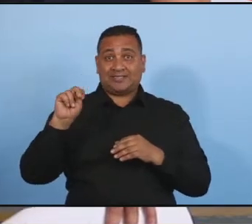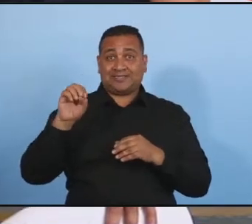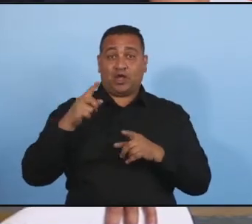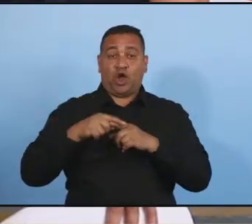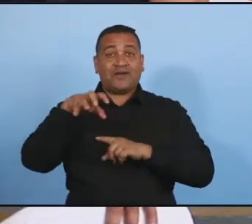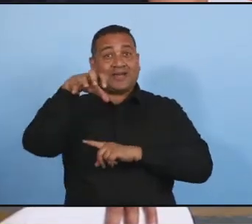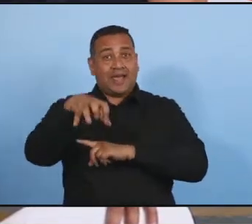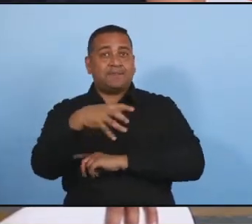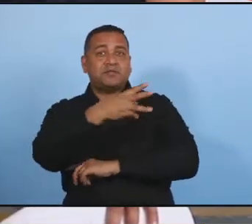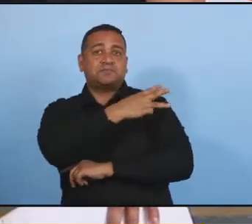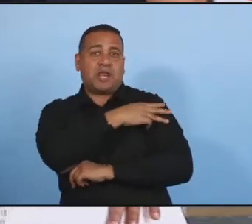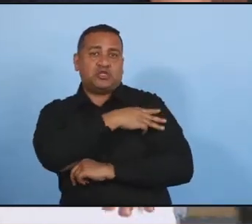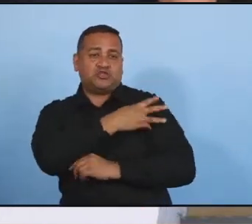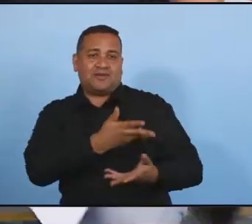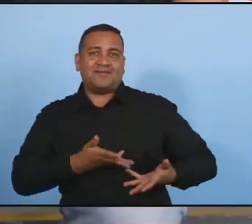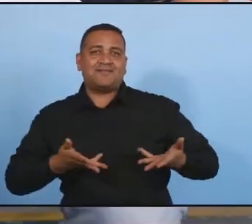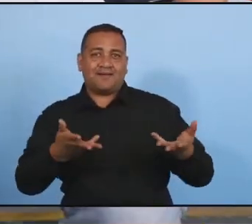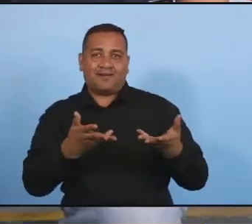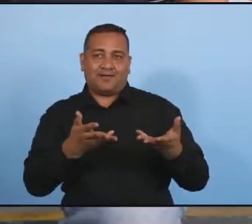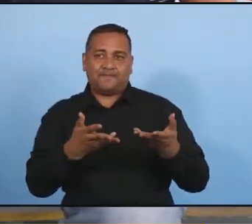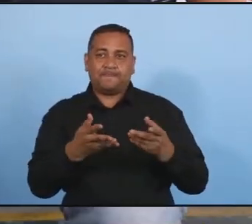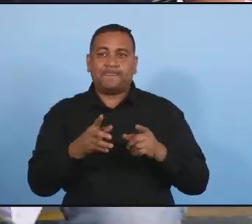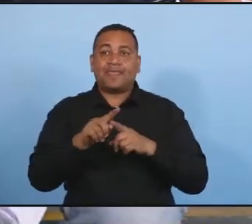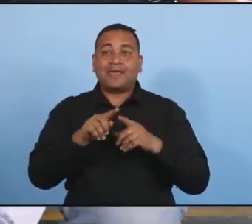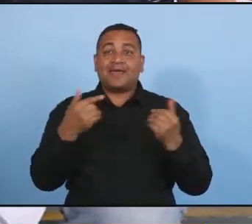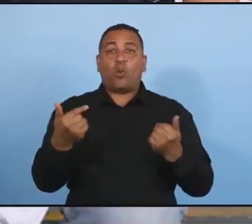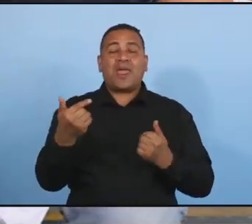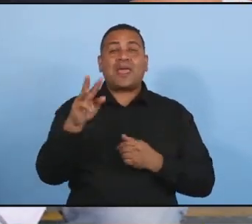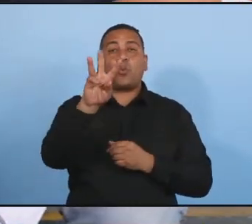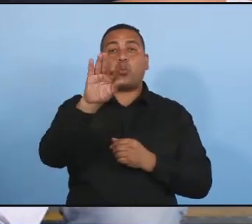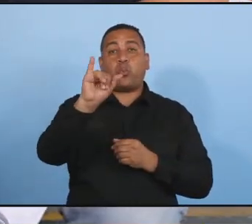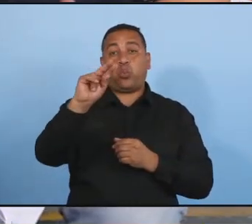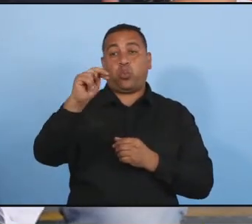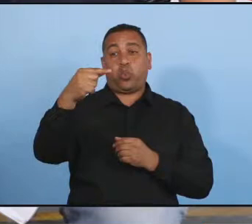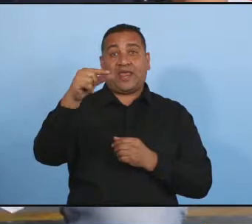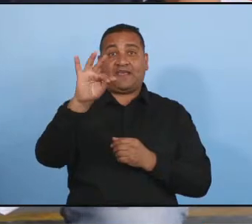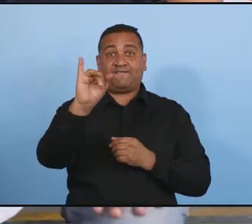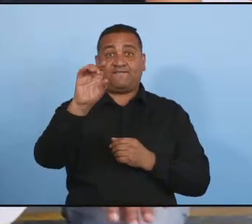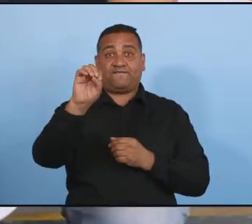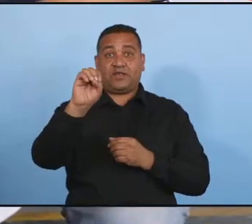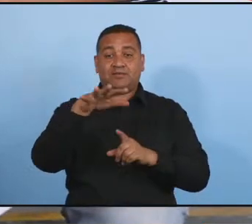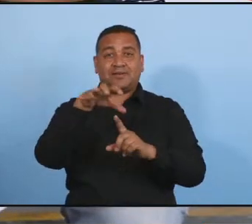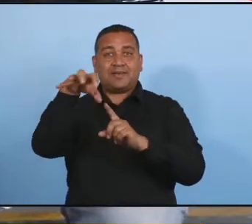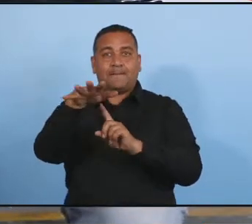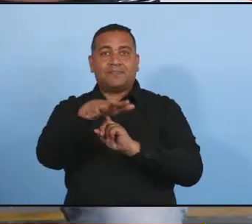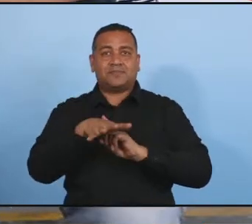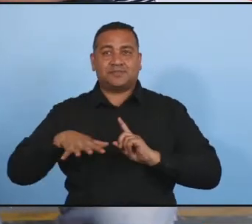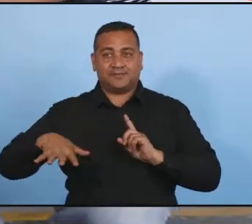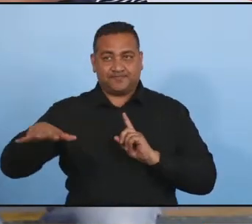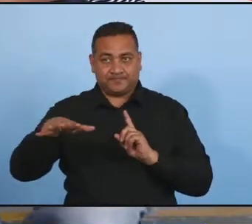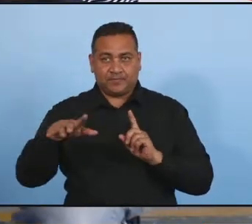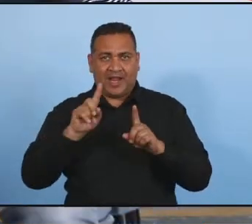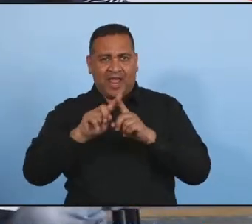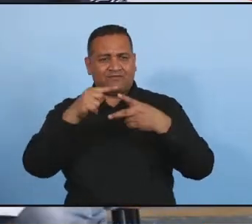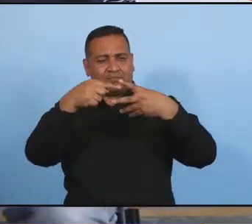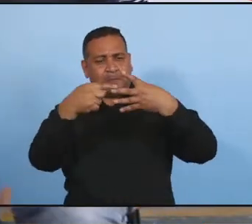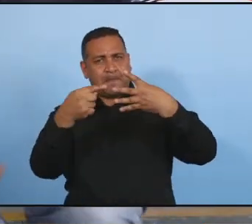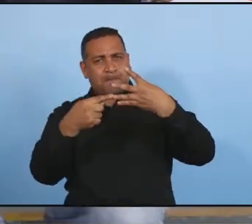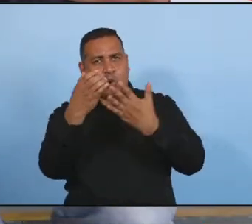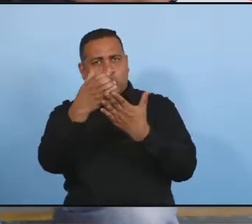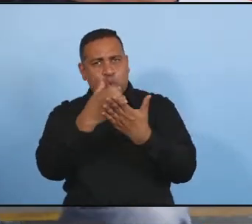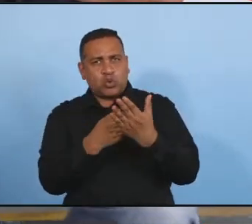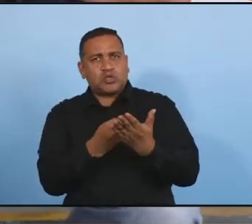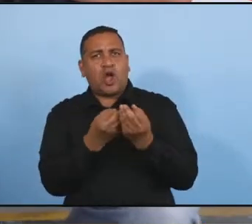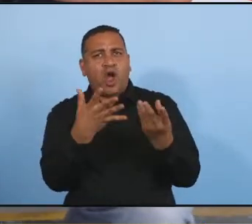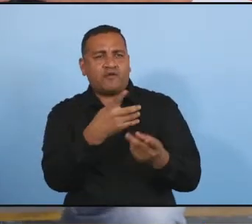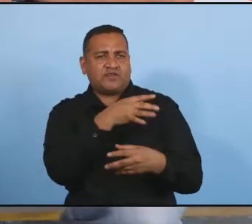here at the Wingfield campus. At Northlink campus, which is just fantastic. But there's so many things he touched on. Oh, yes. But we're going